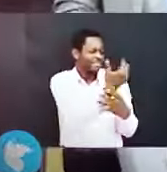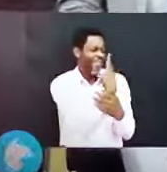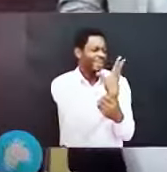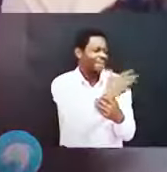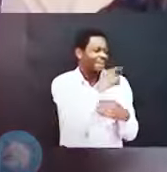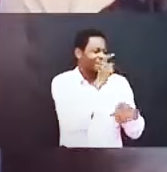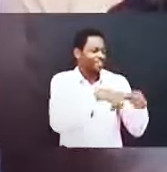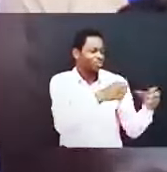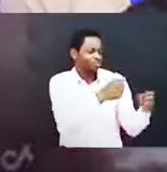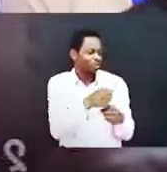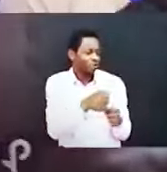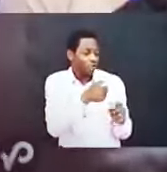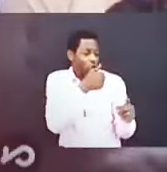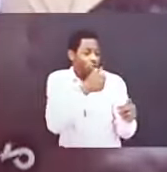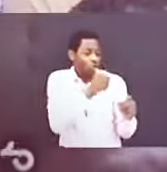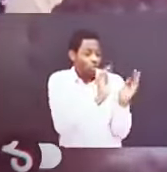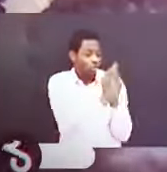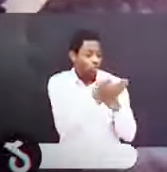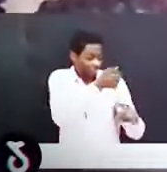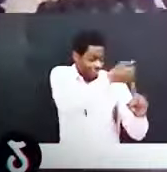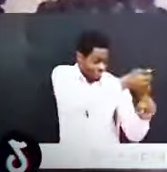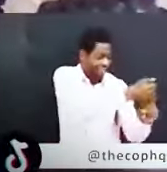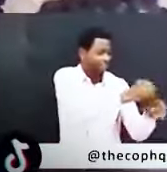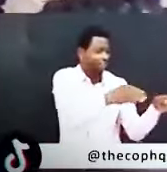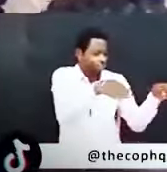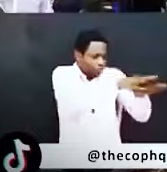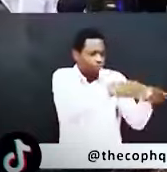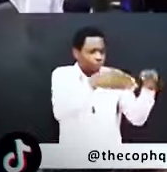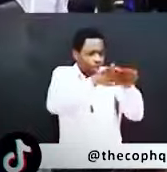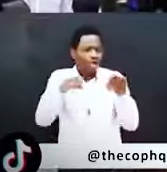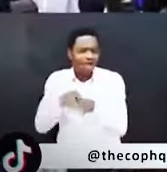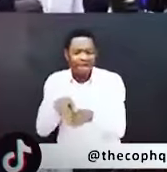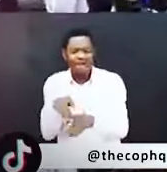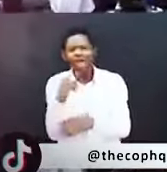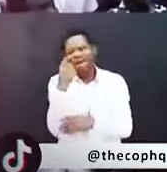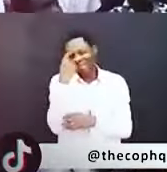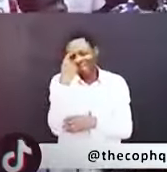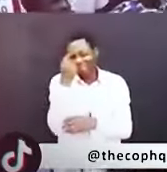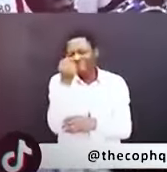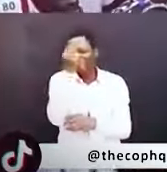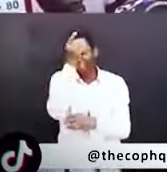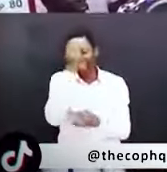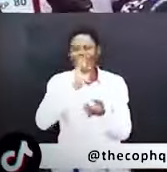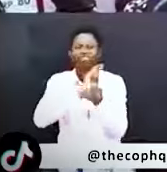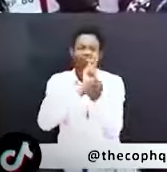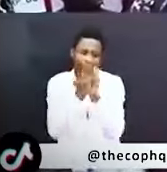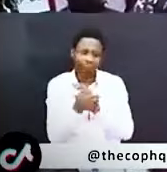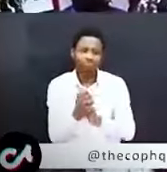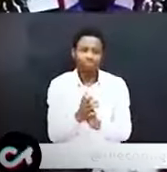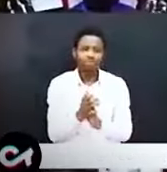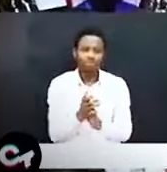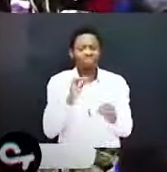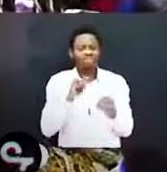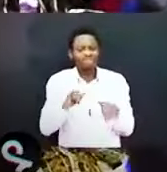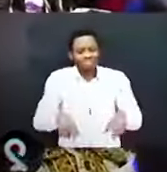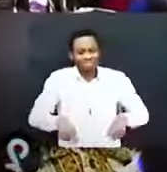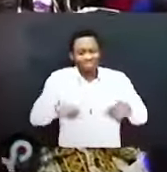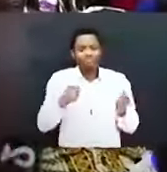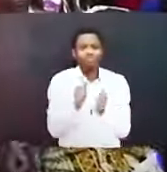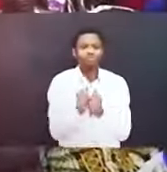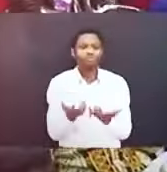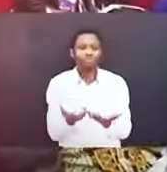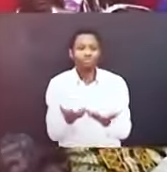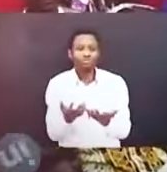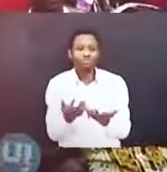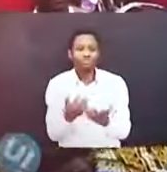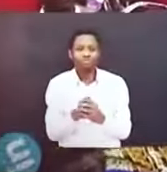Yeah. You see, there are certain habits that you need to dwell with. What if your